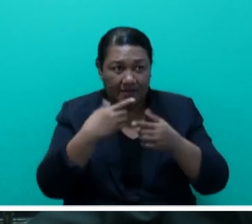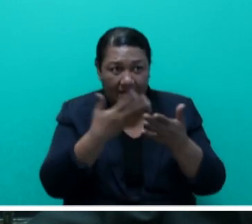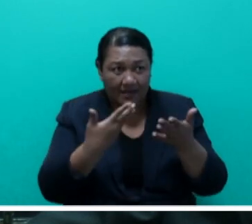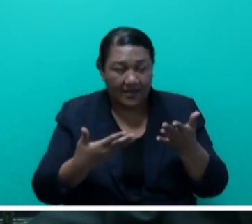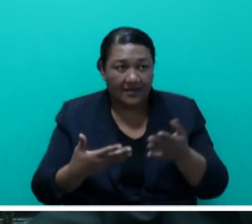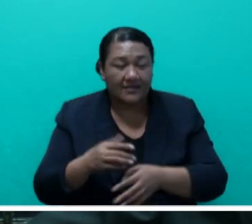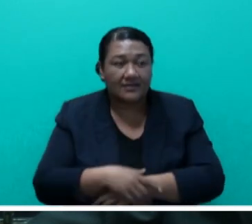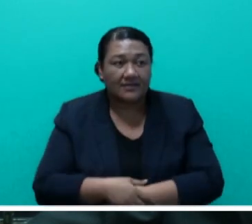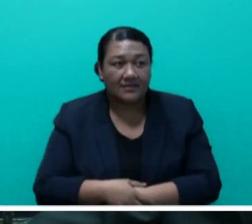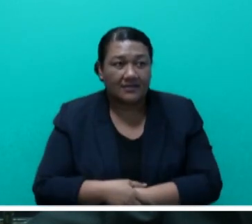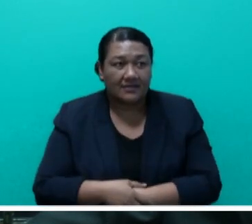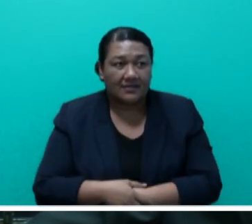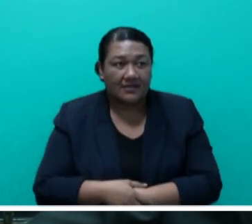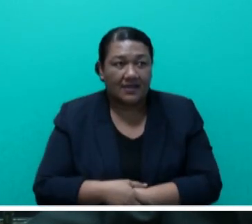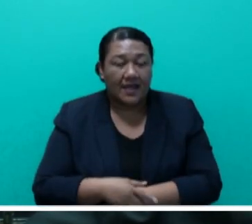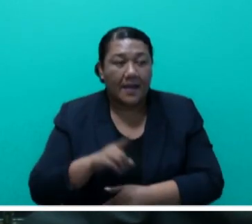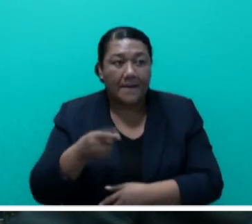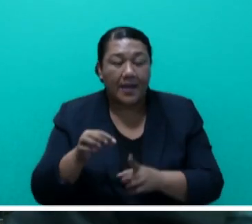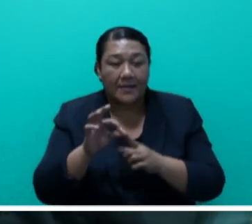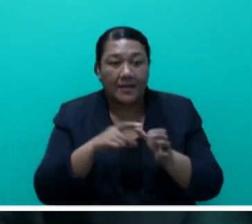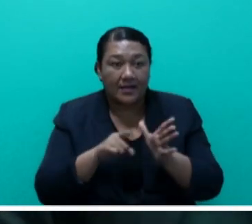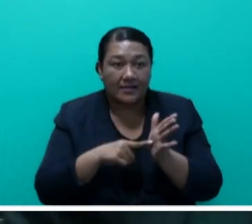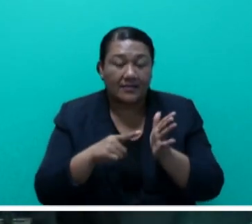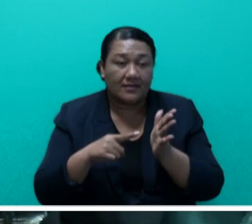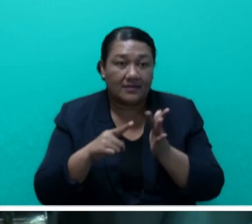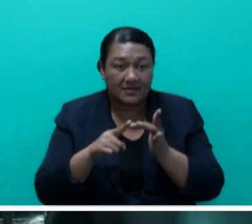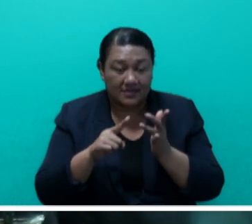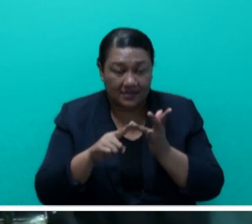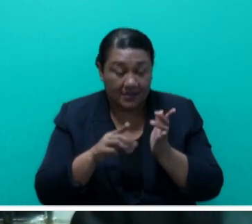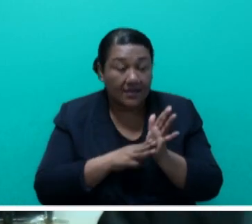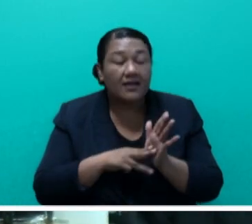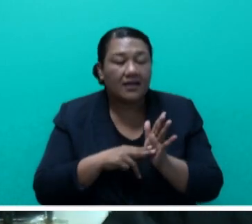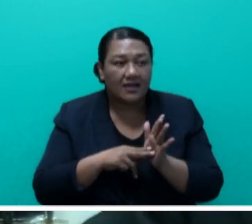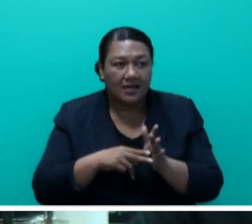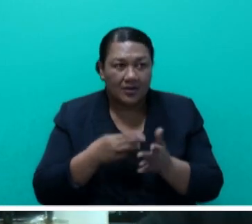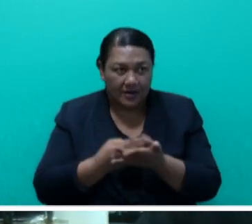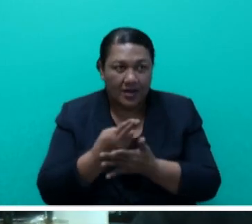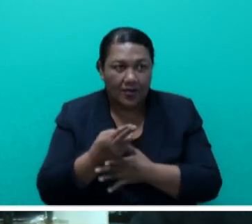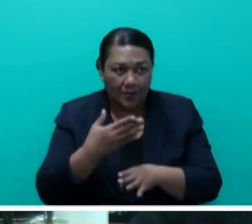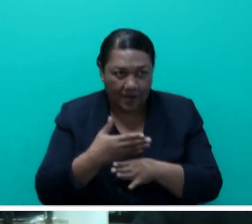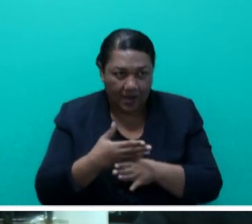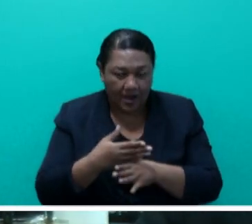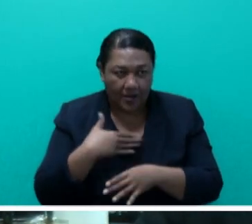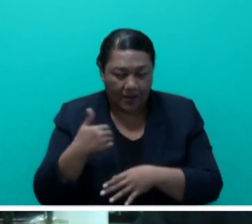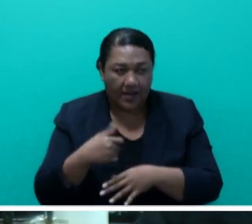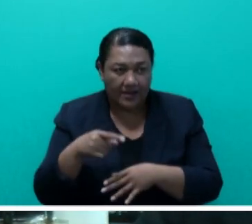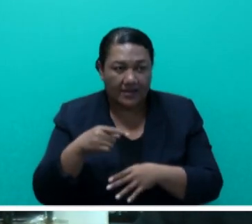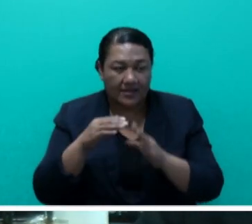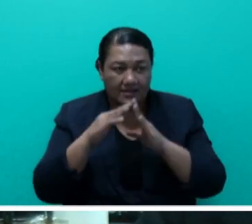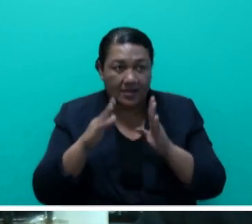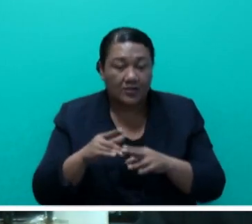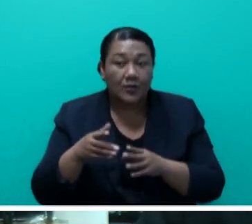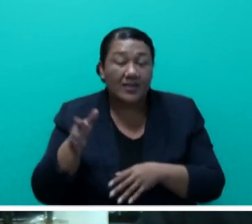the bipartition is really working in this house. Mr. Speaker, sir, we have just heard from the Honorable